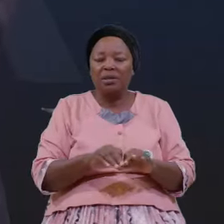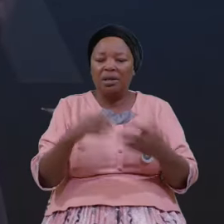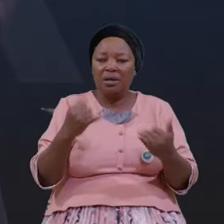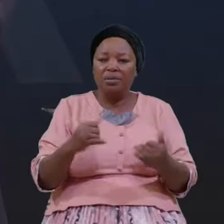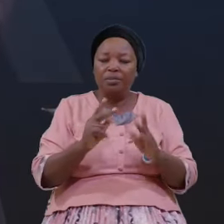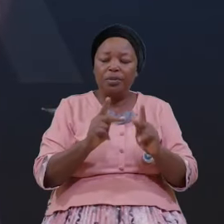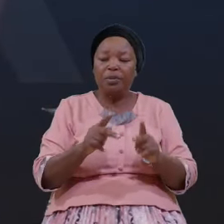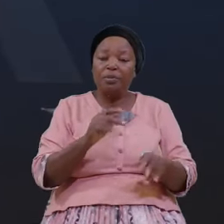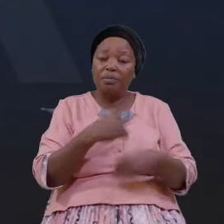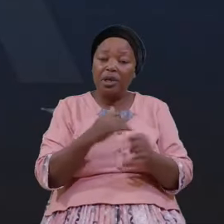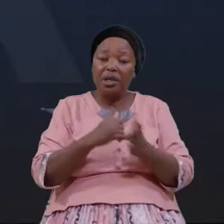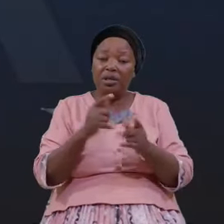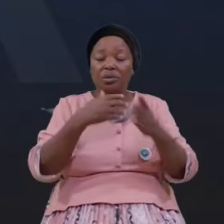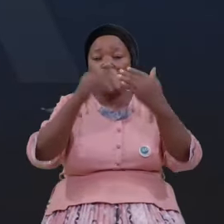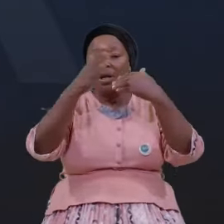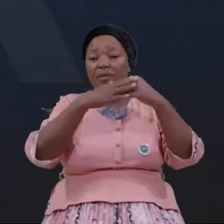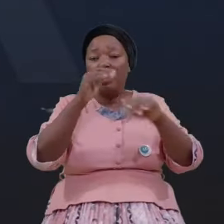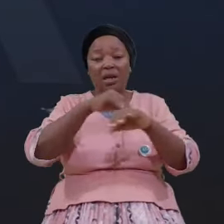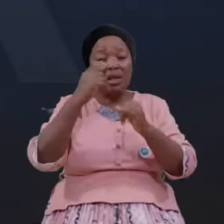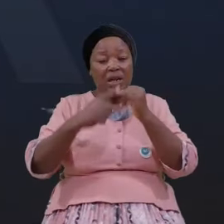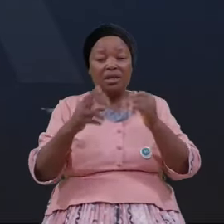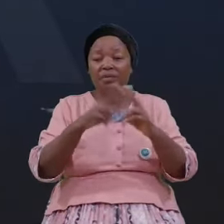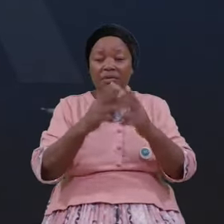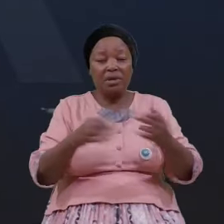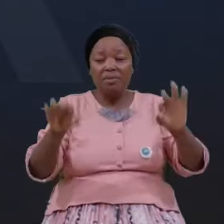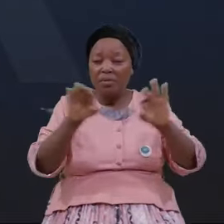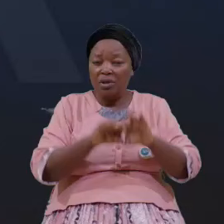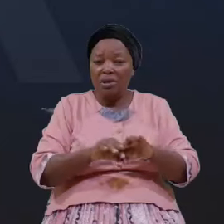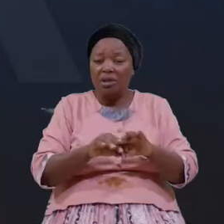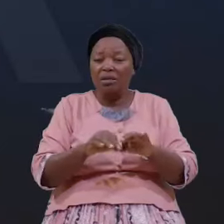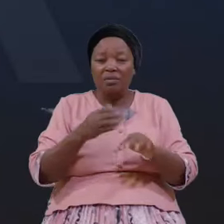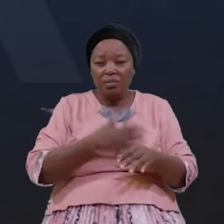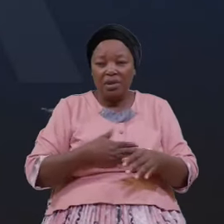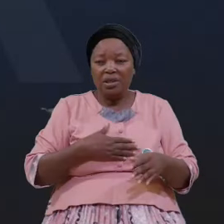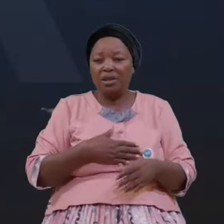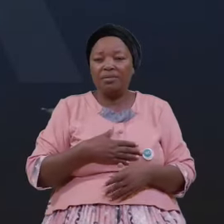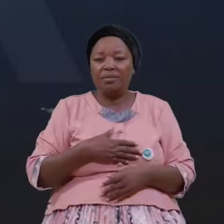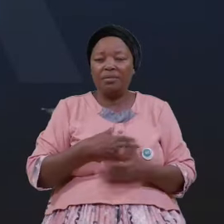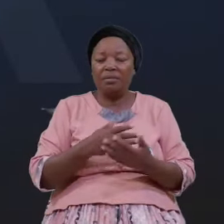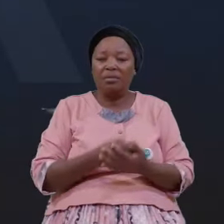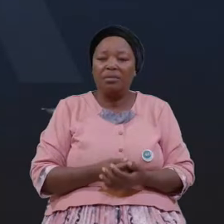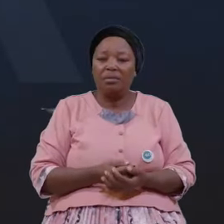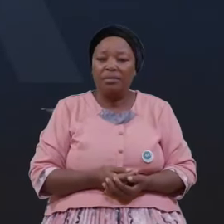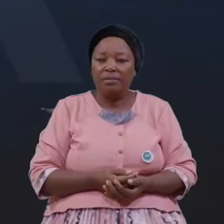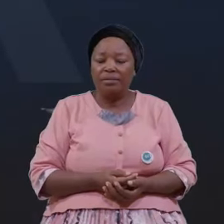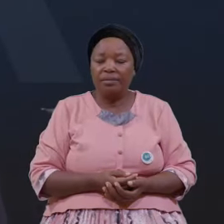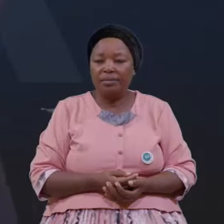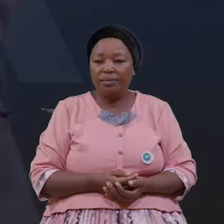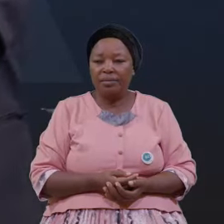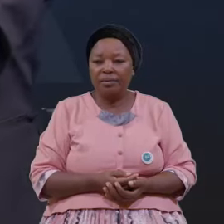important. Let's take it with all fastness, with all